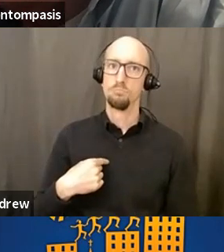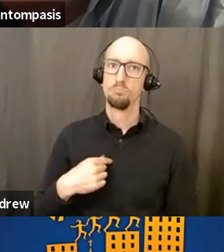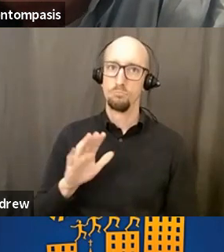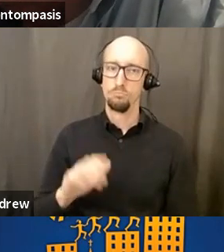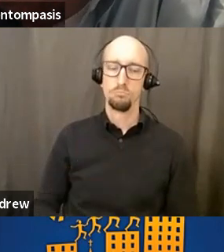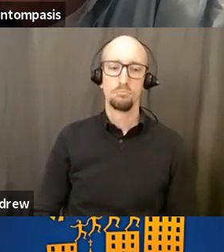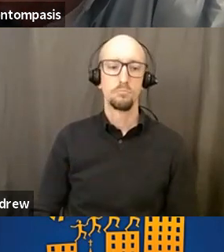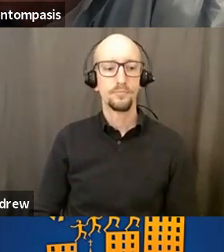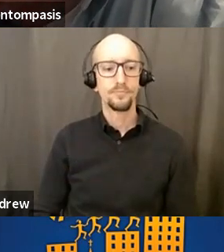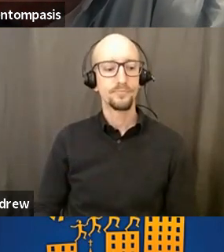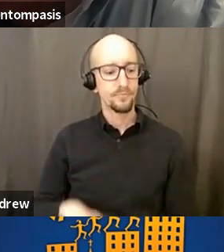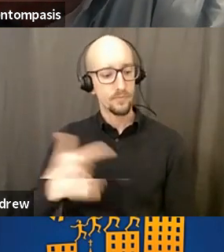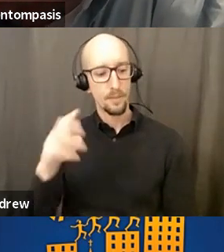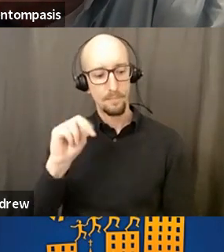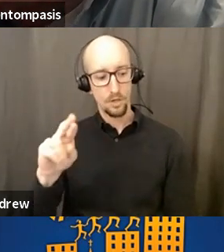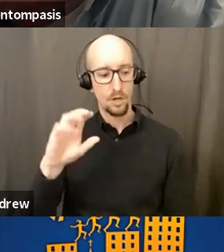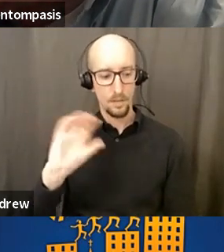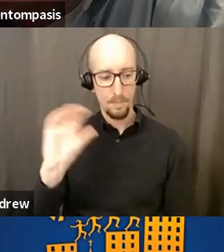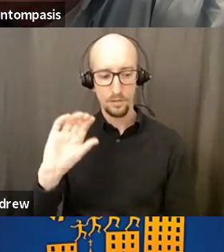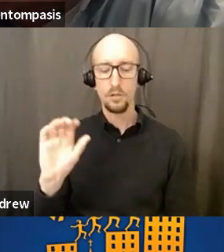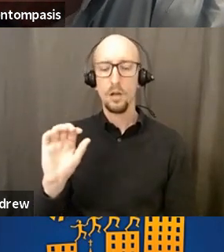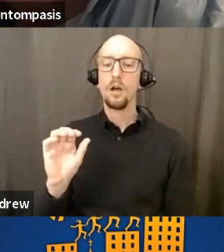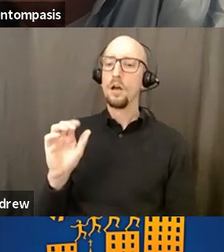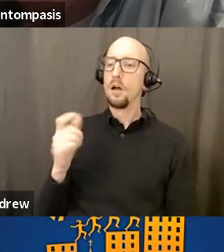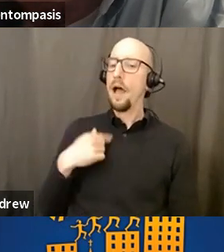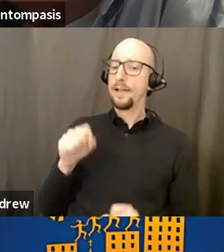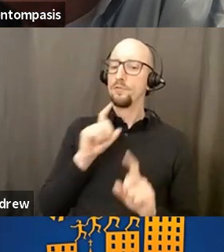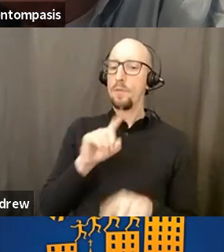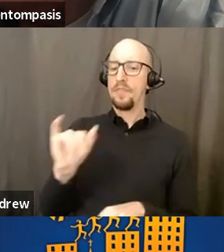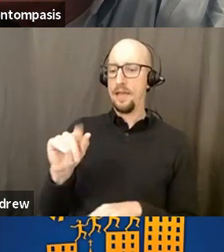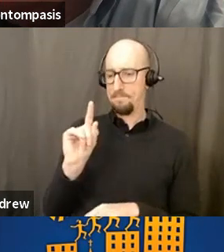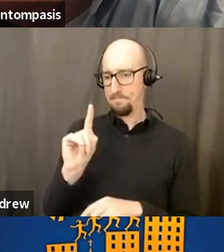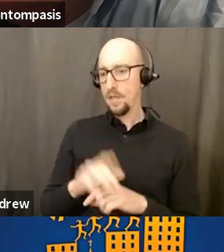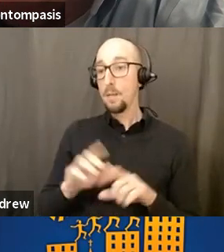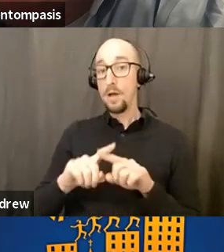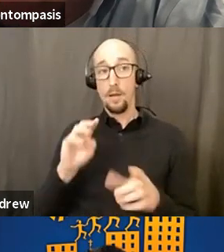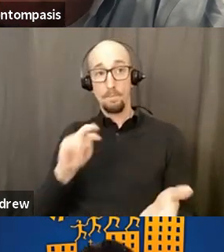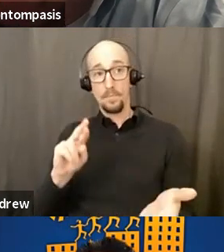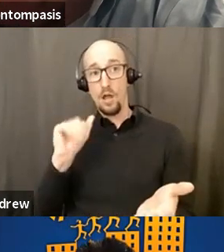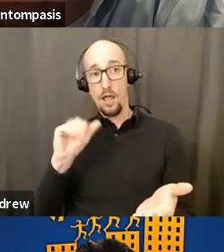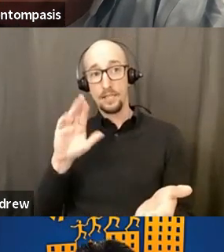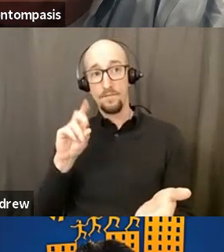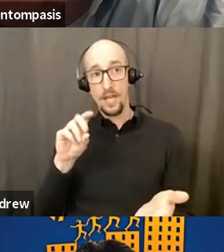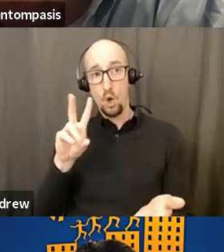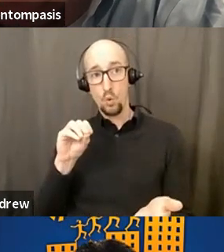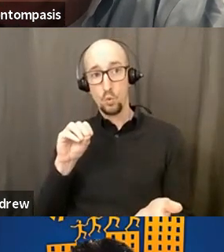Well, I'll respond in a minute, but Mr. Acevedo, your hands up?